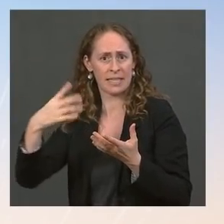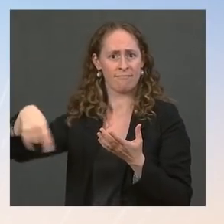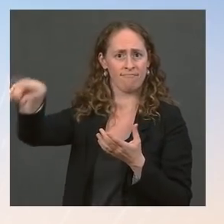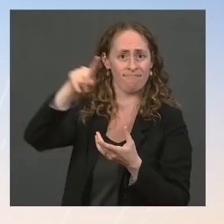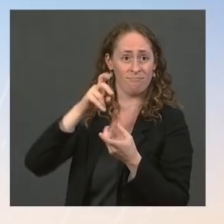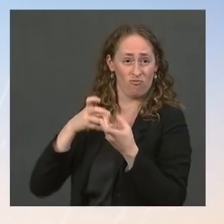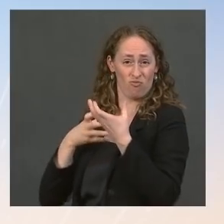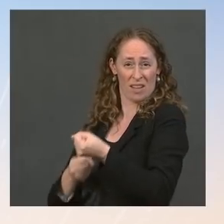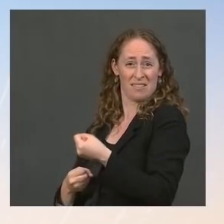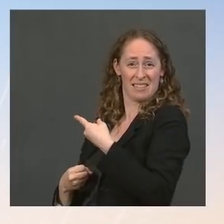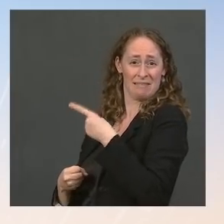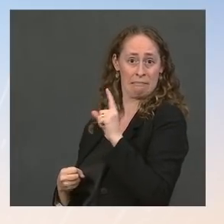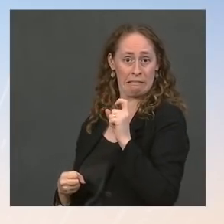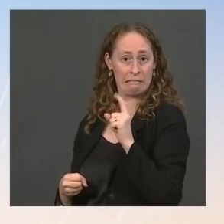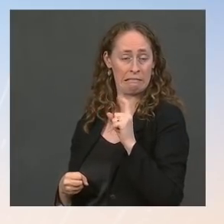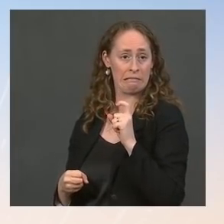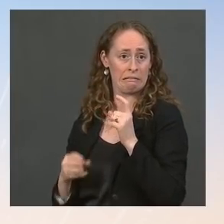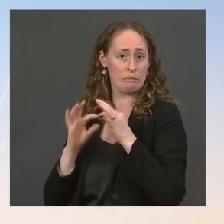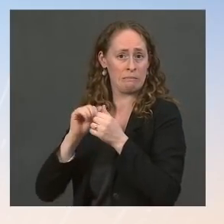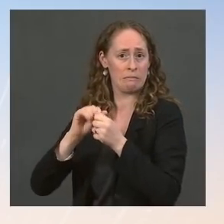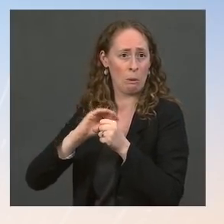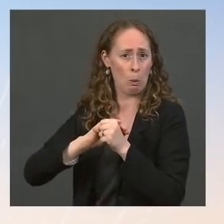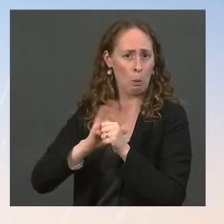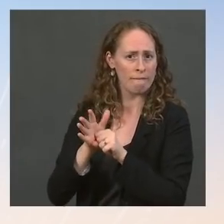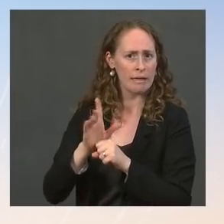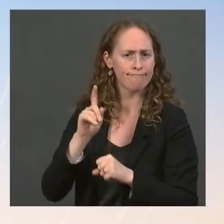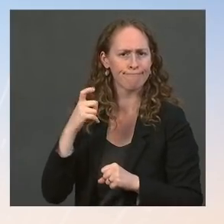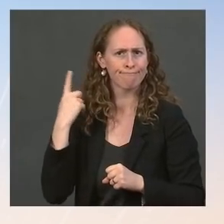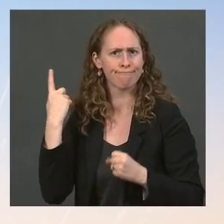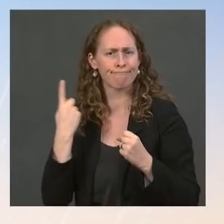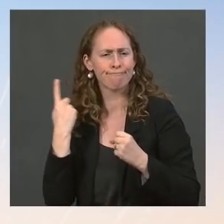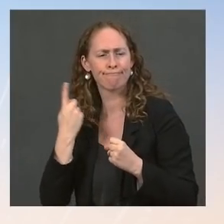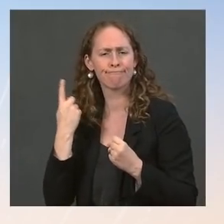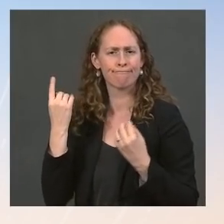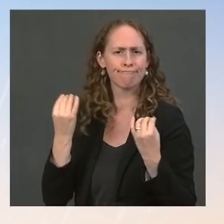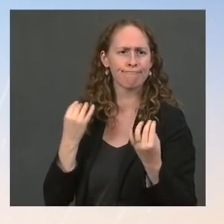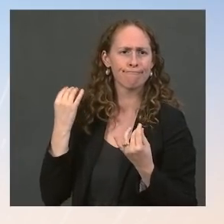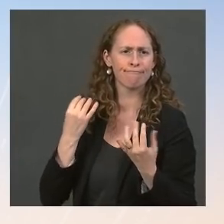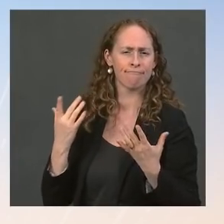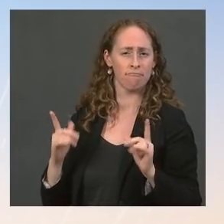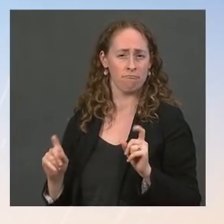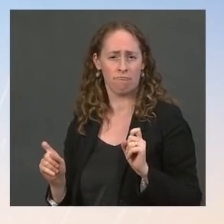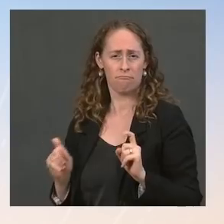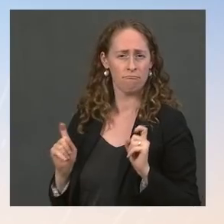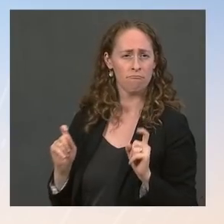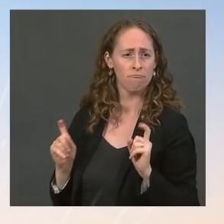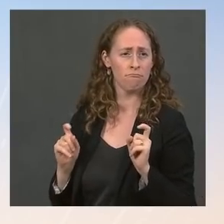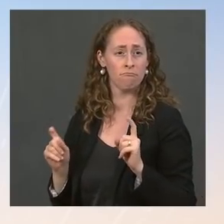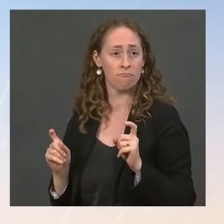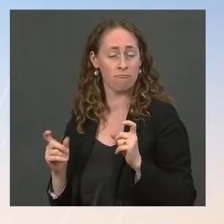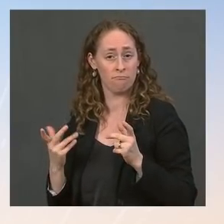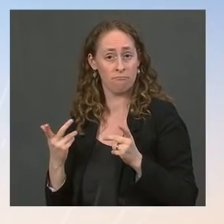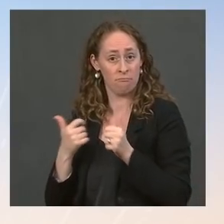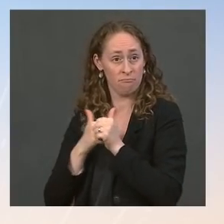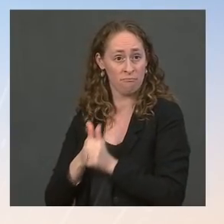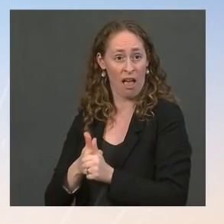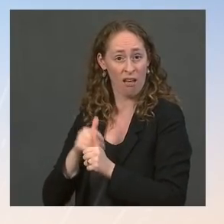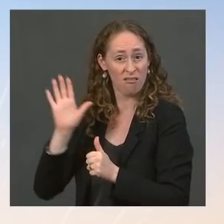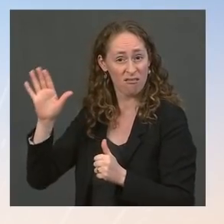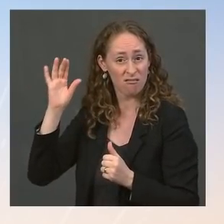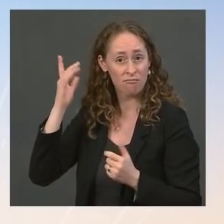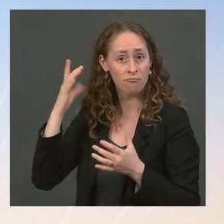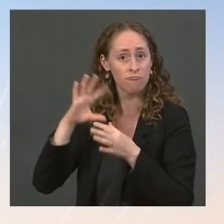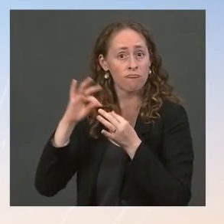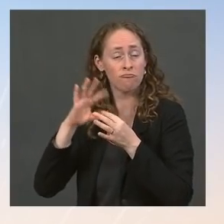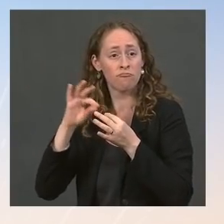people trust his opinion on this is a big question, people following public health guidelines? Well, we think it's more a reflection of people